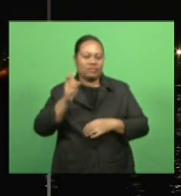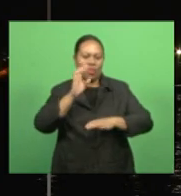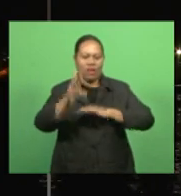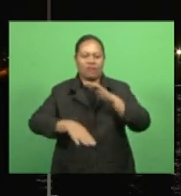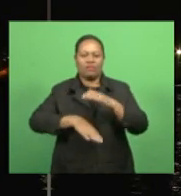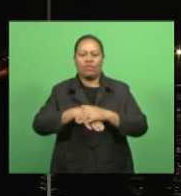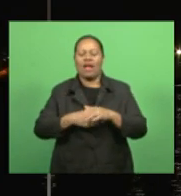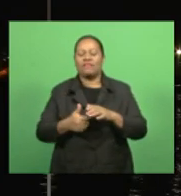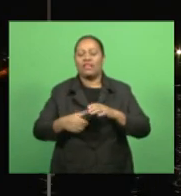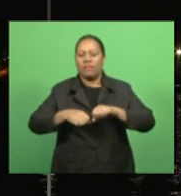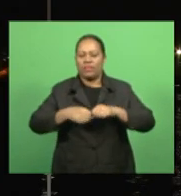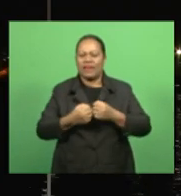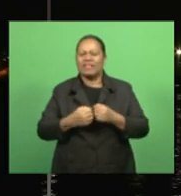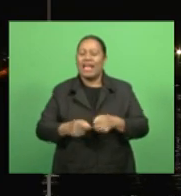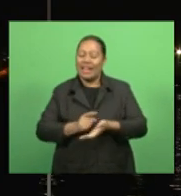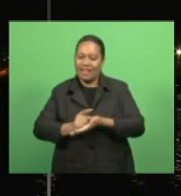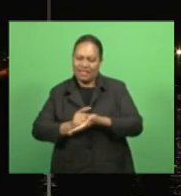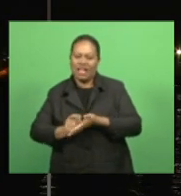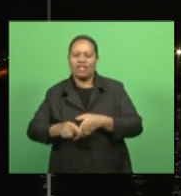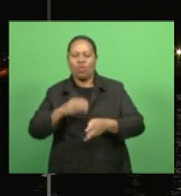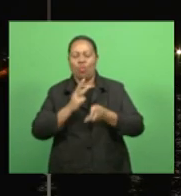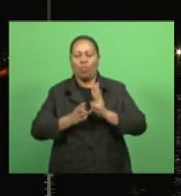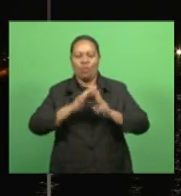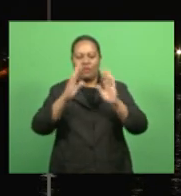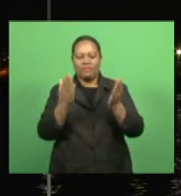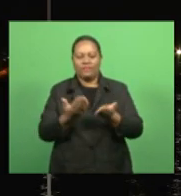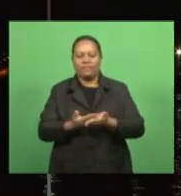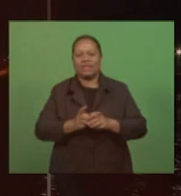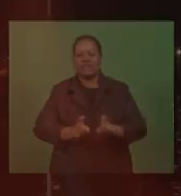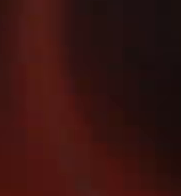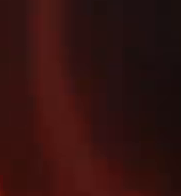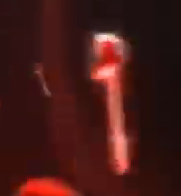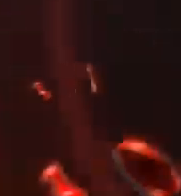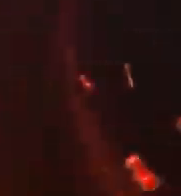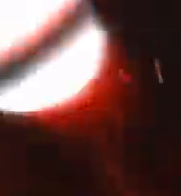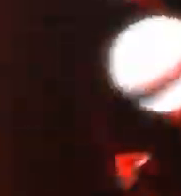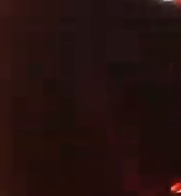the break, but also the latest from the world of weather. Stay with us.